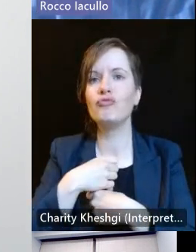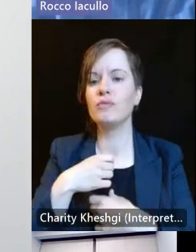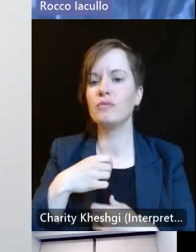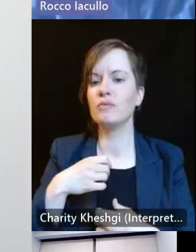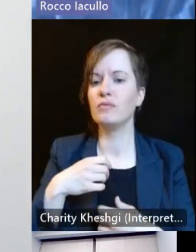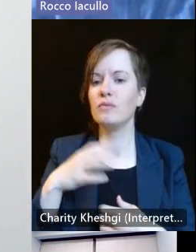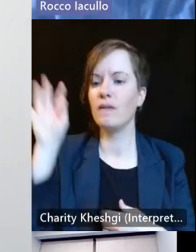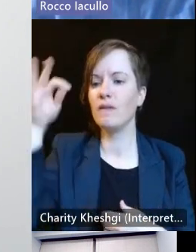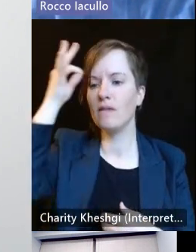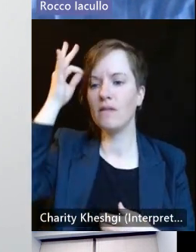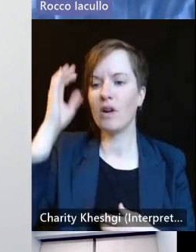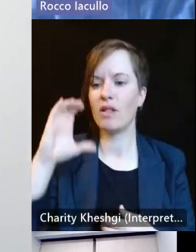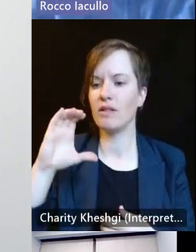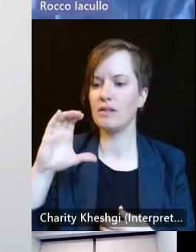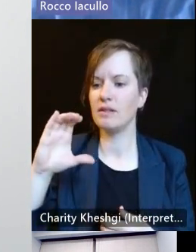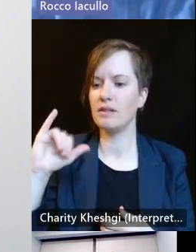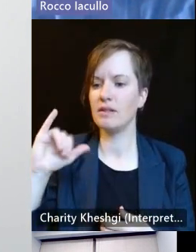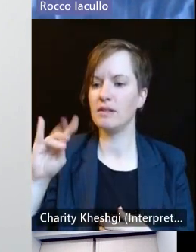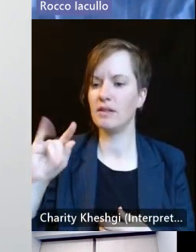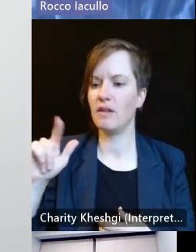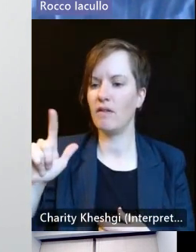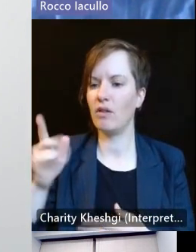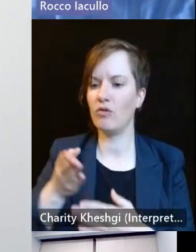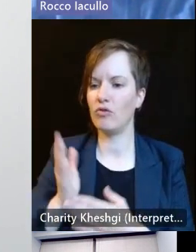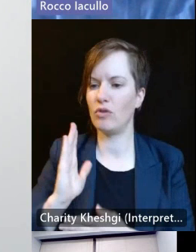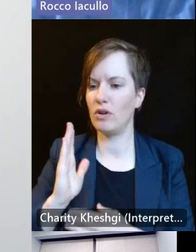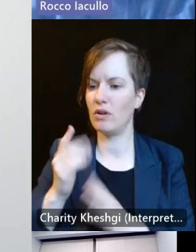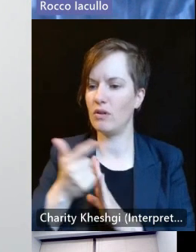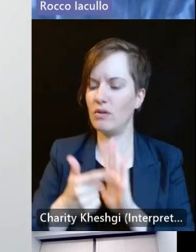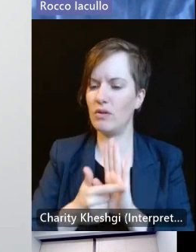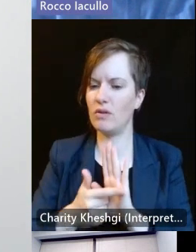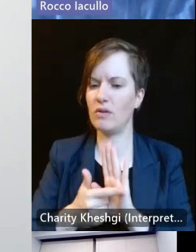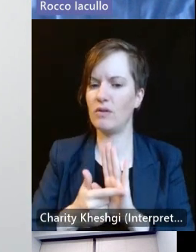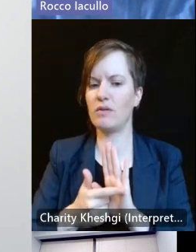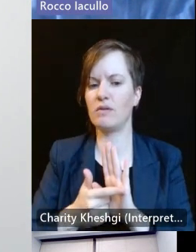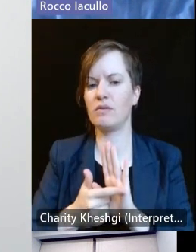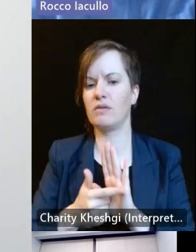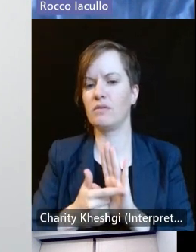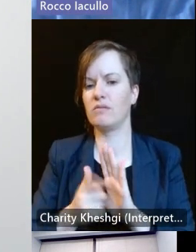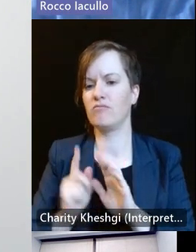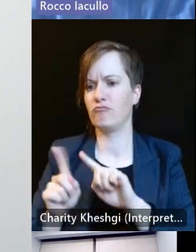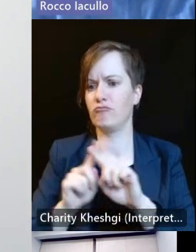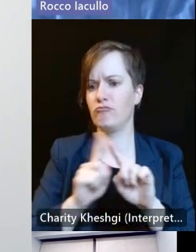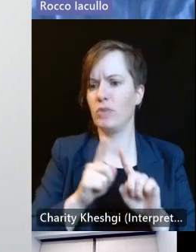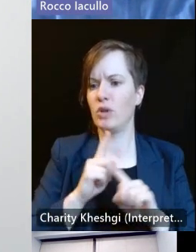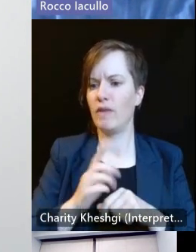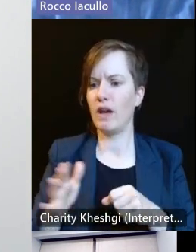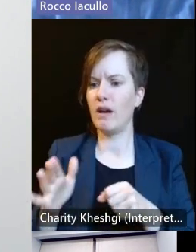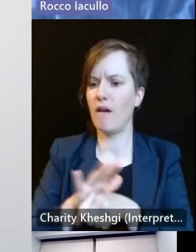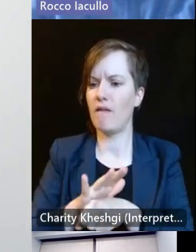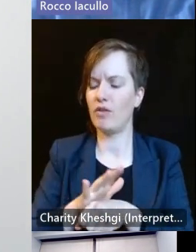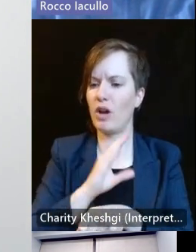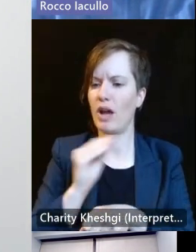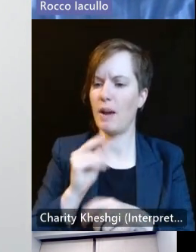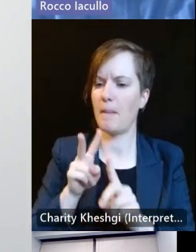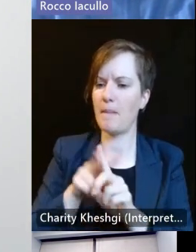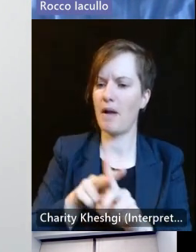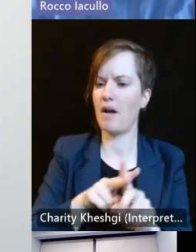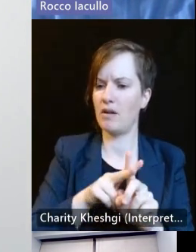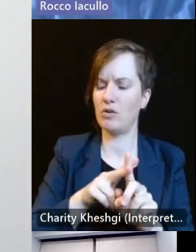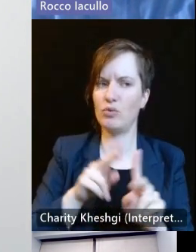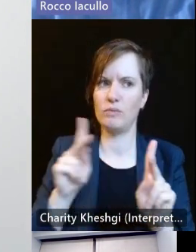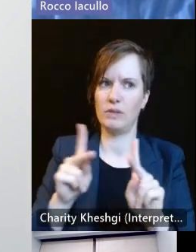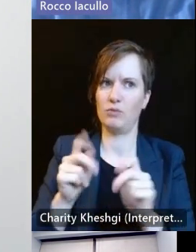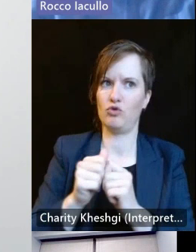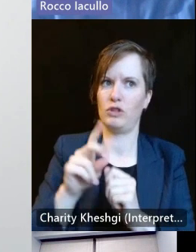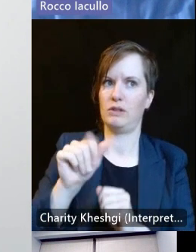federal civil rights laws that cover and may apply to people with disabilities' rights to equal access